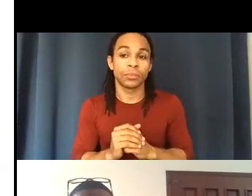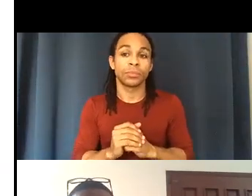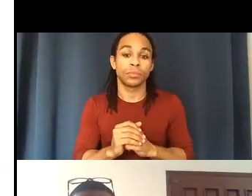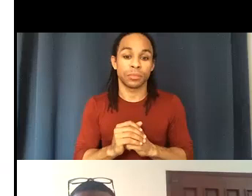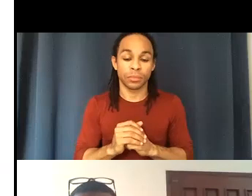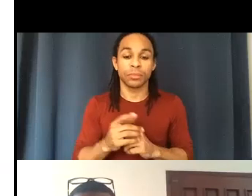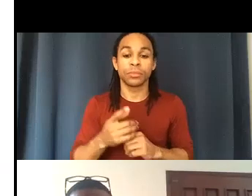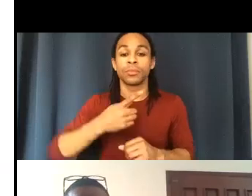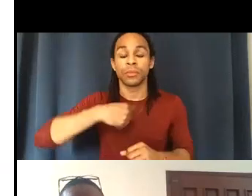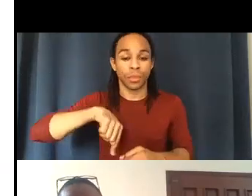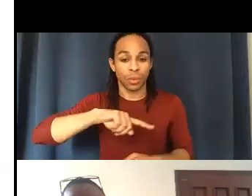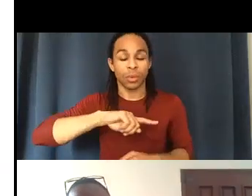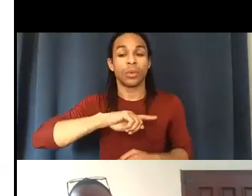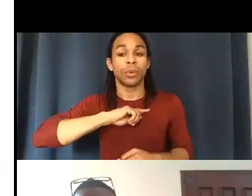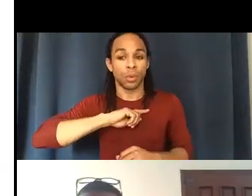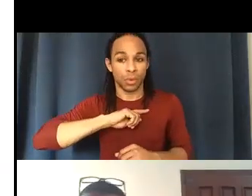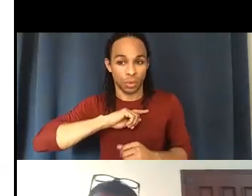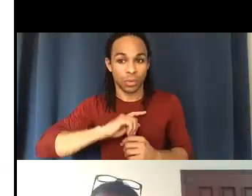country, and like